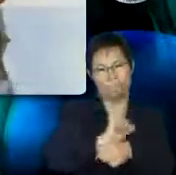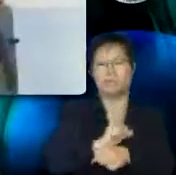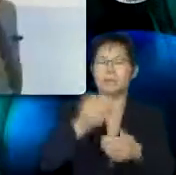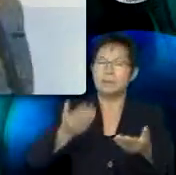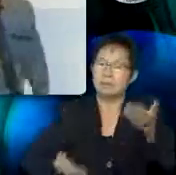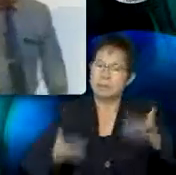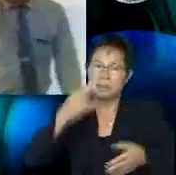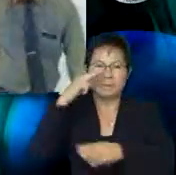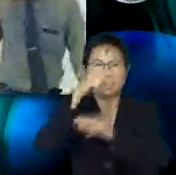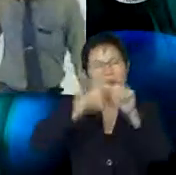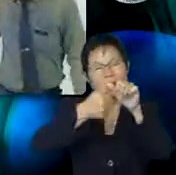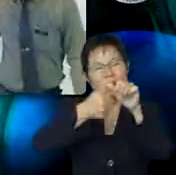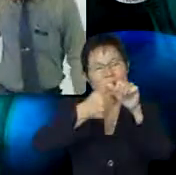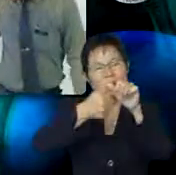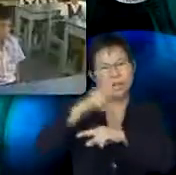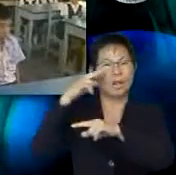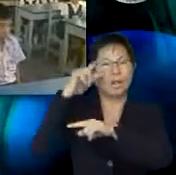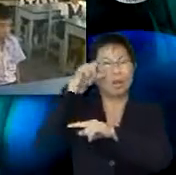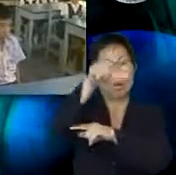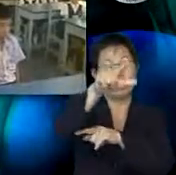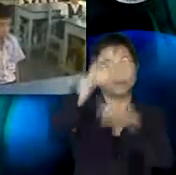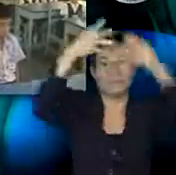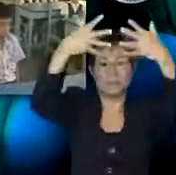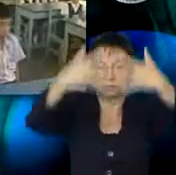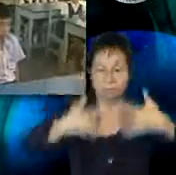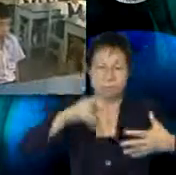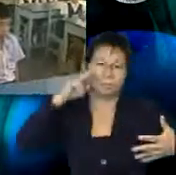day. Look at the screen.